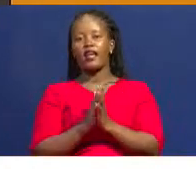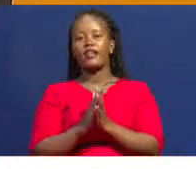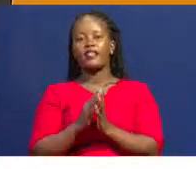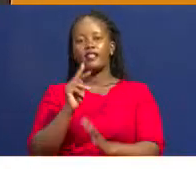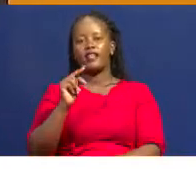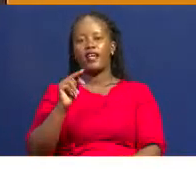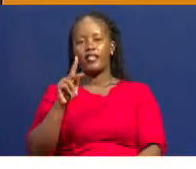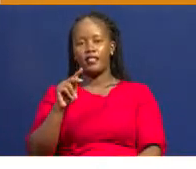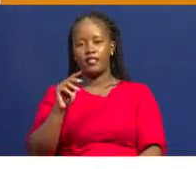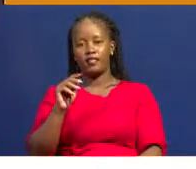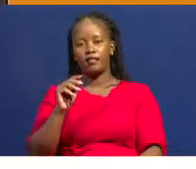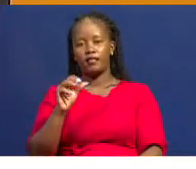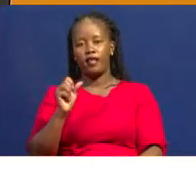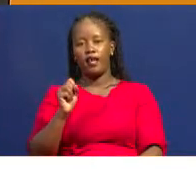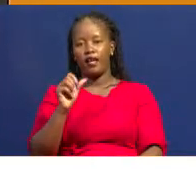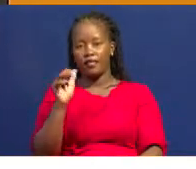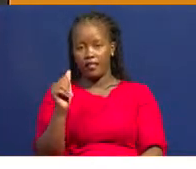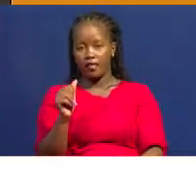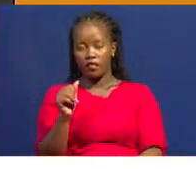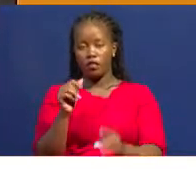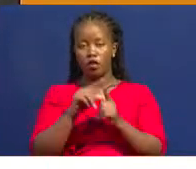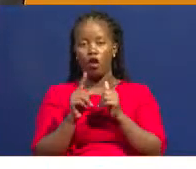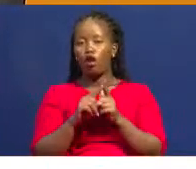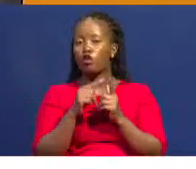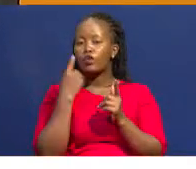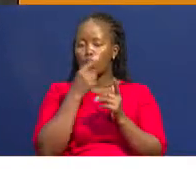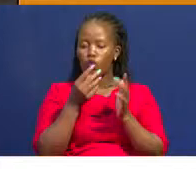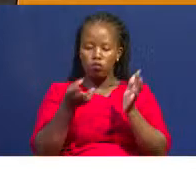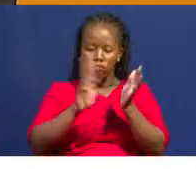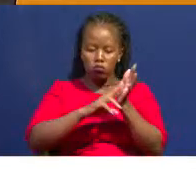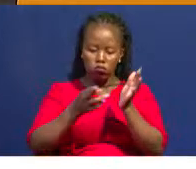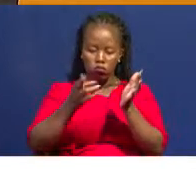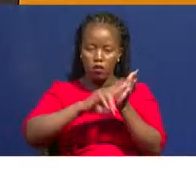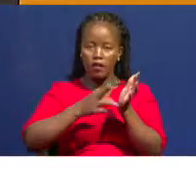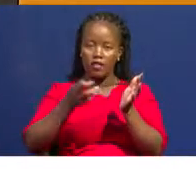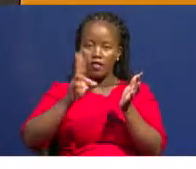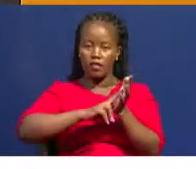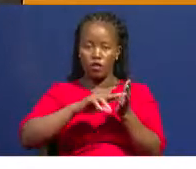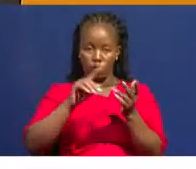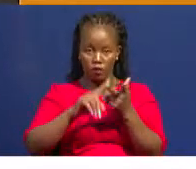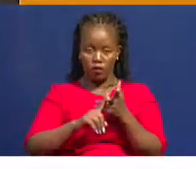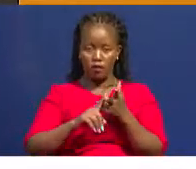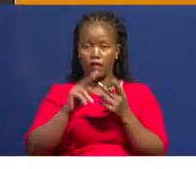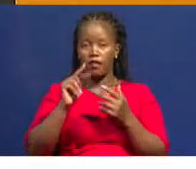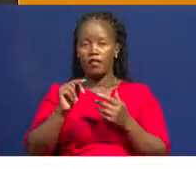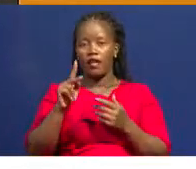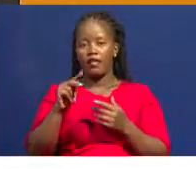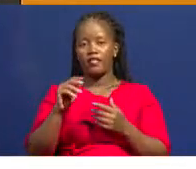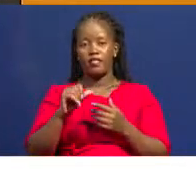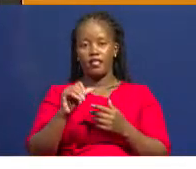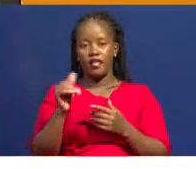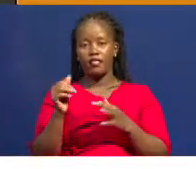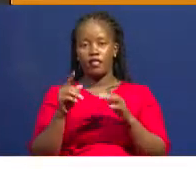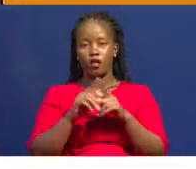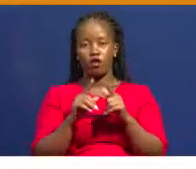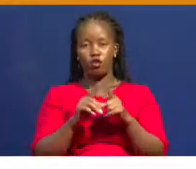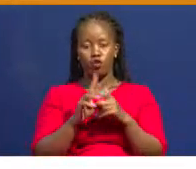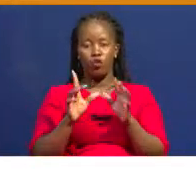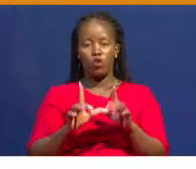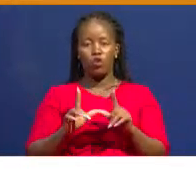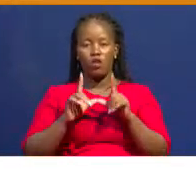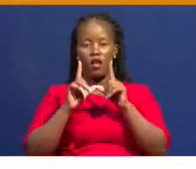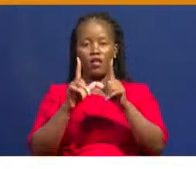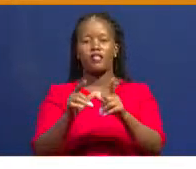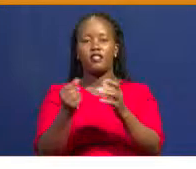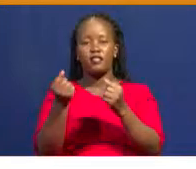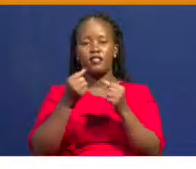out inspection. It is NTSA which does registration. It is NTSA which licenses the drivers. So